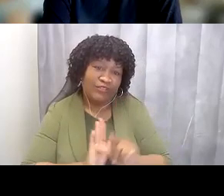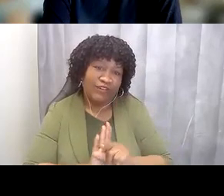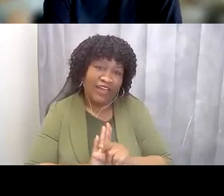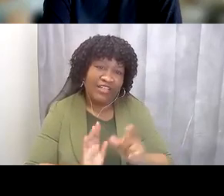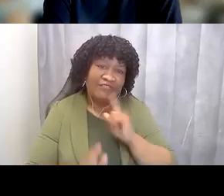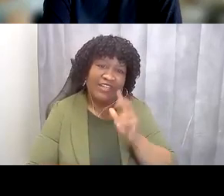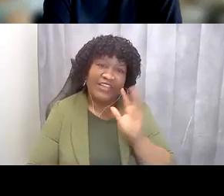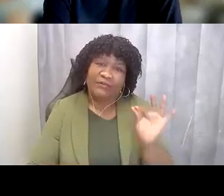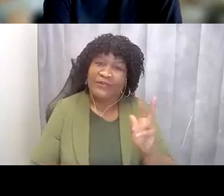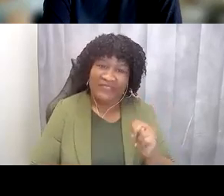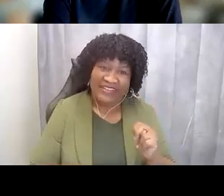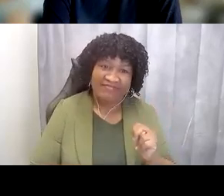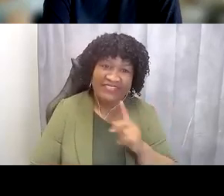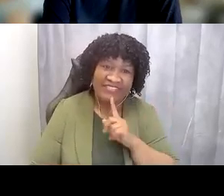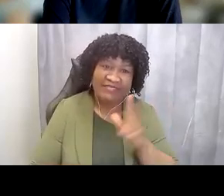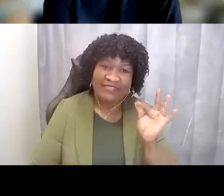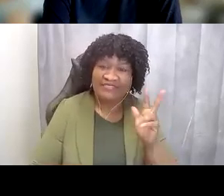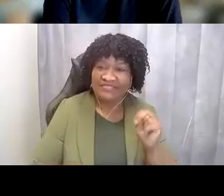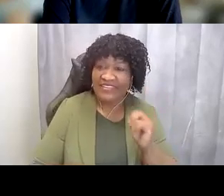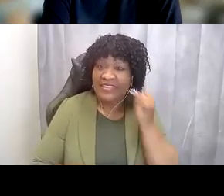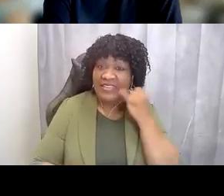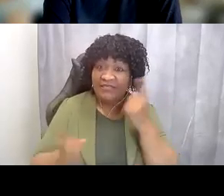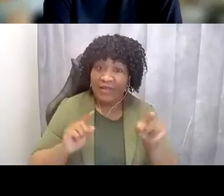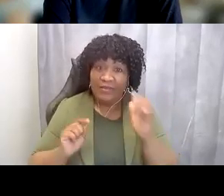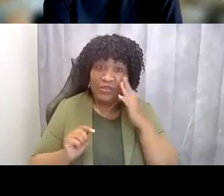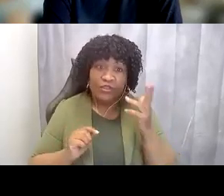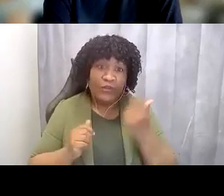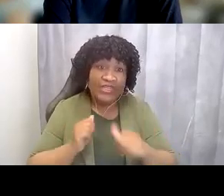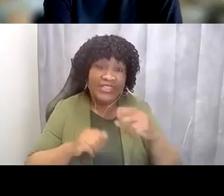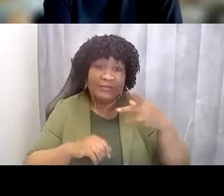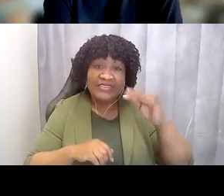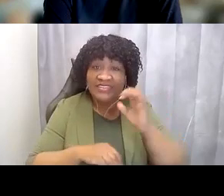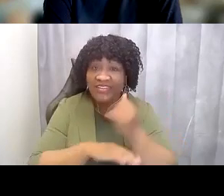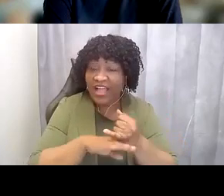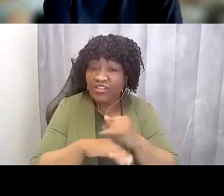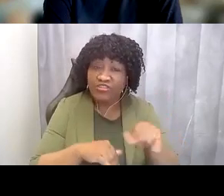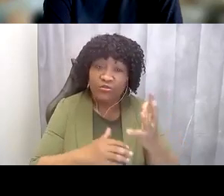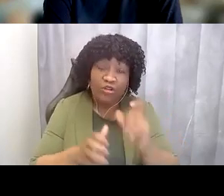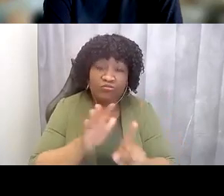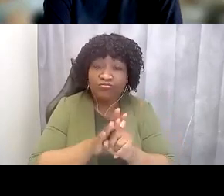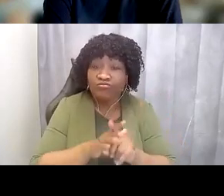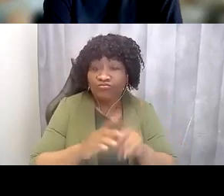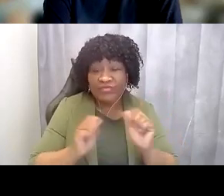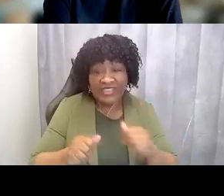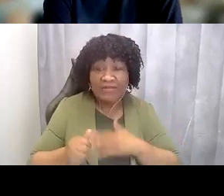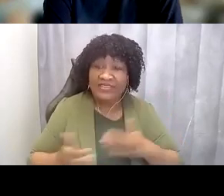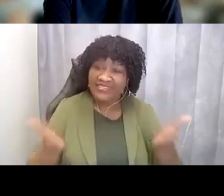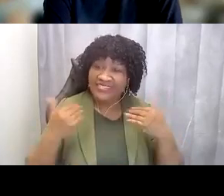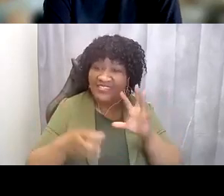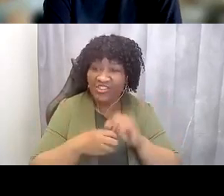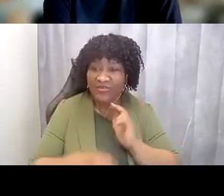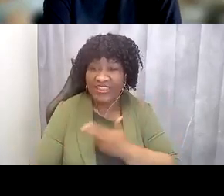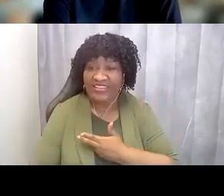was pretty fun. So if you know any Islanders or if you just want to come, yeah, please join us.